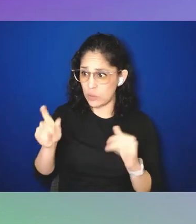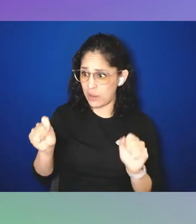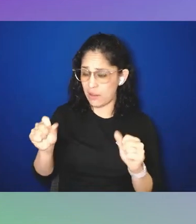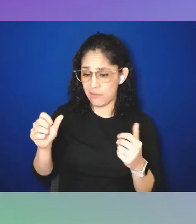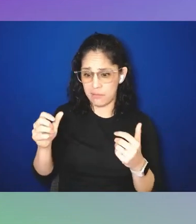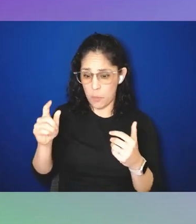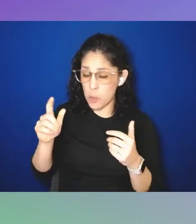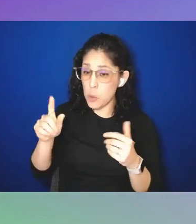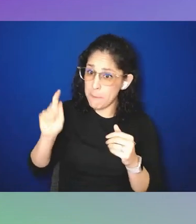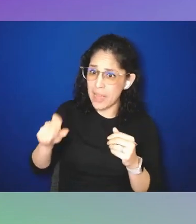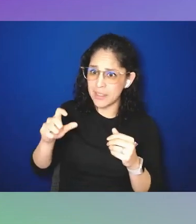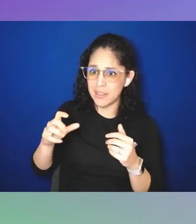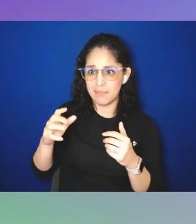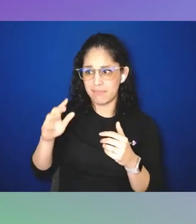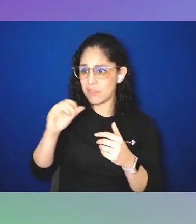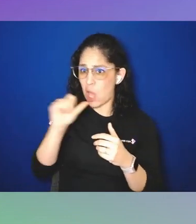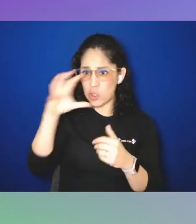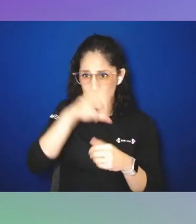Yeah,